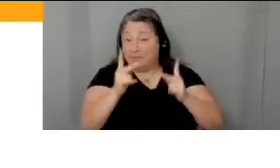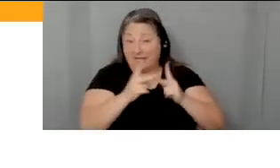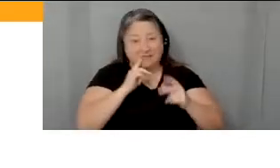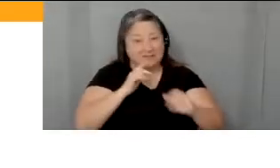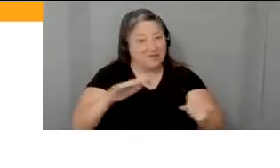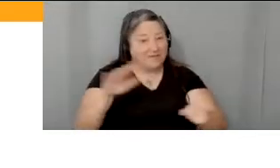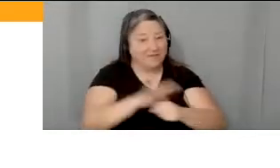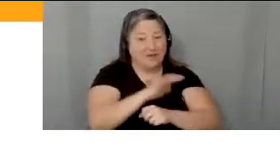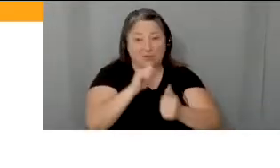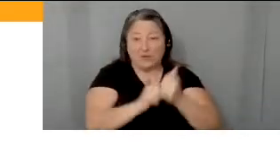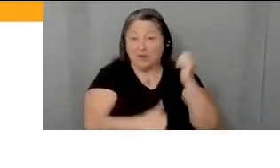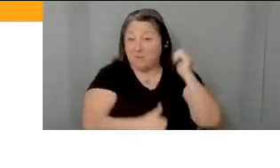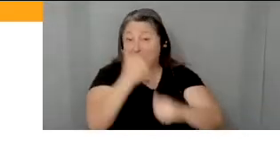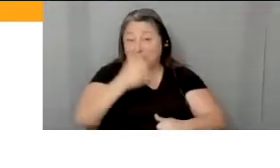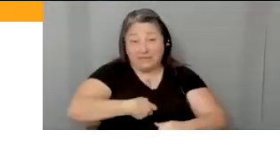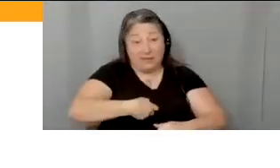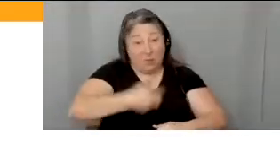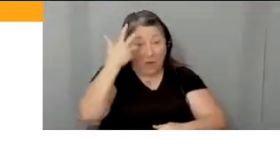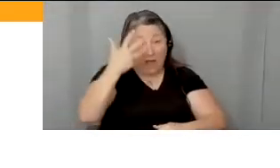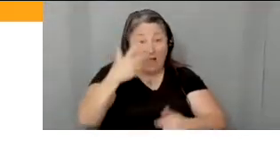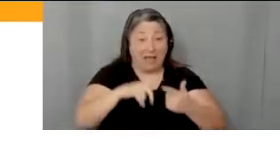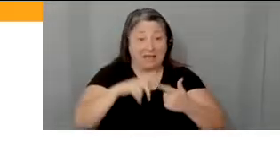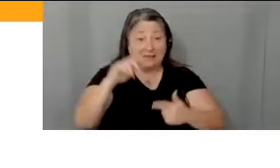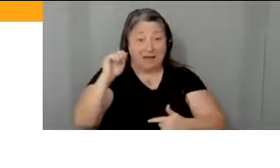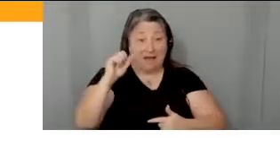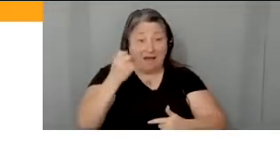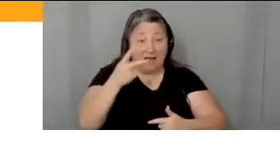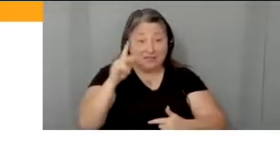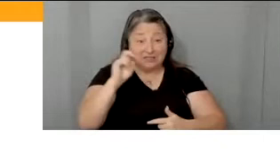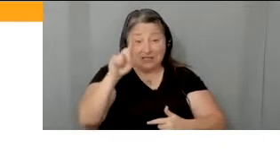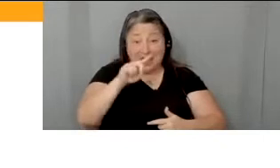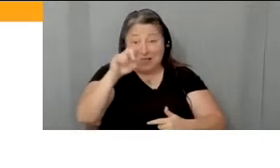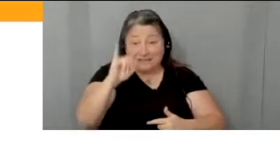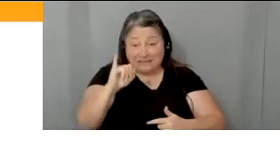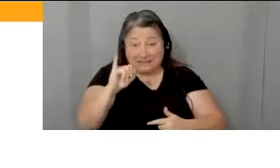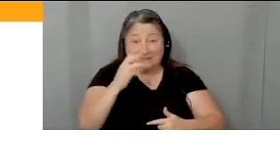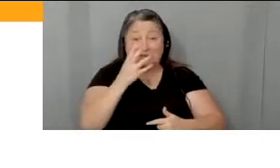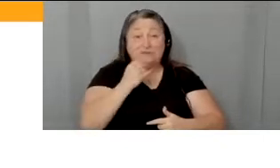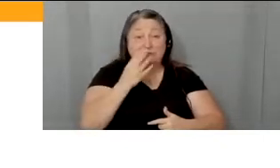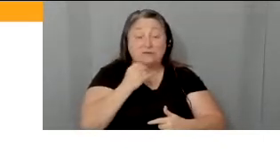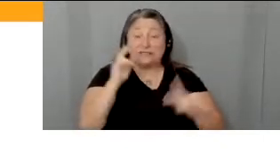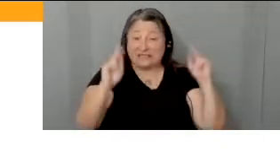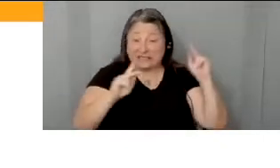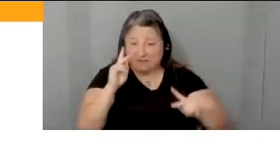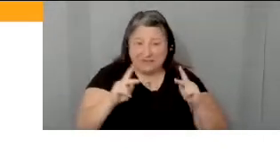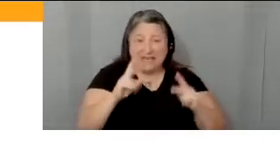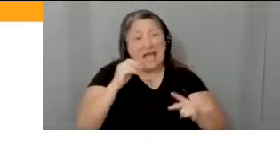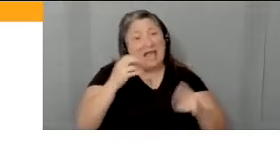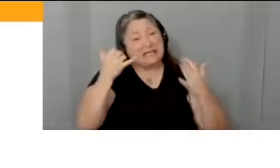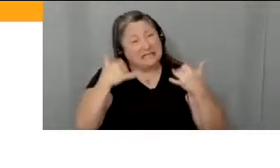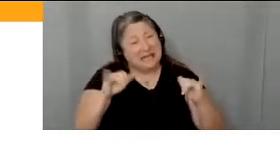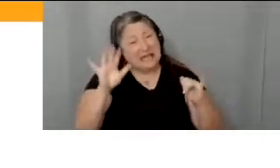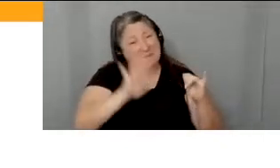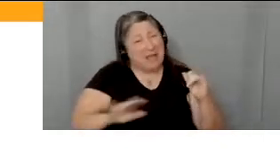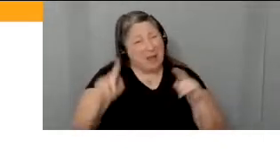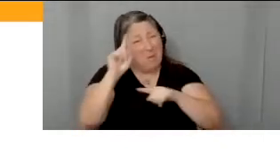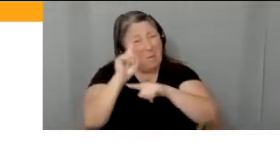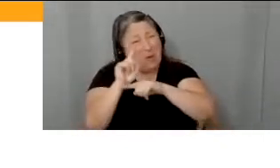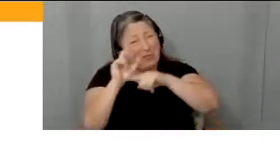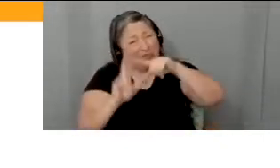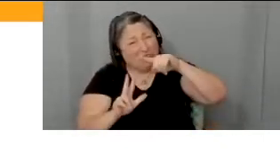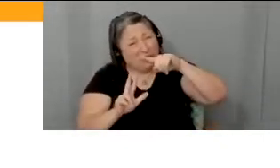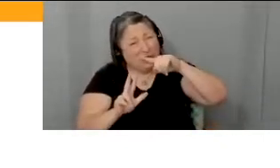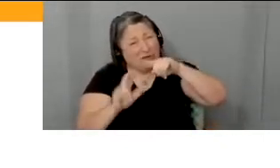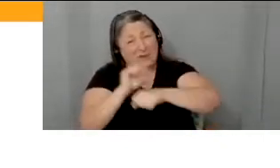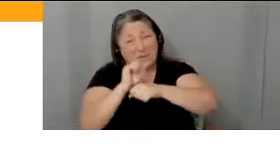with predominantly white, Ashkenazi Jewish individuals, and yet about 1/3 of the employees